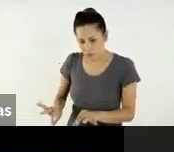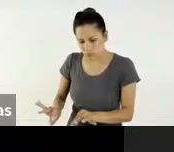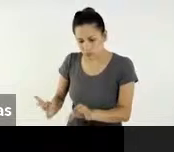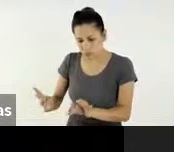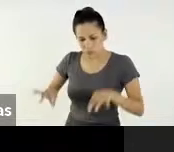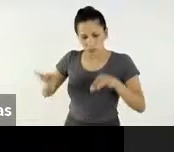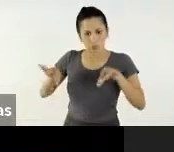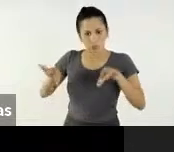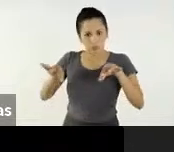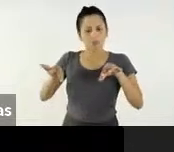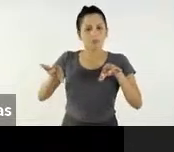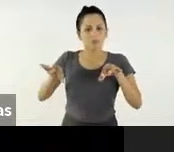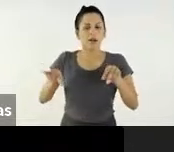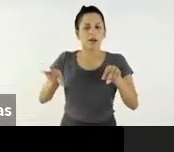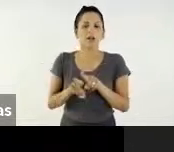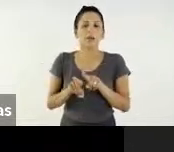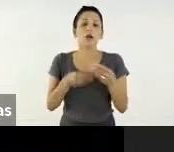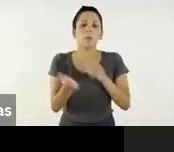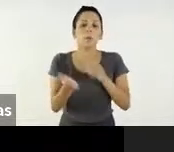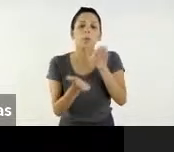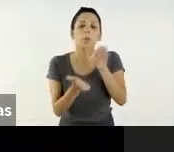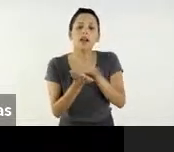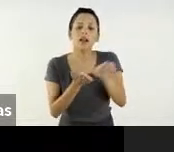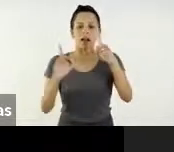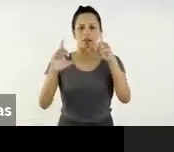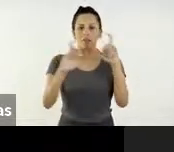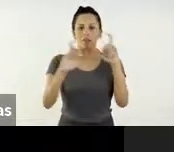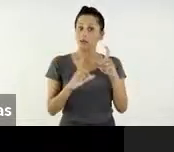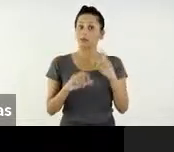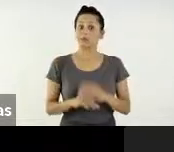as you can see, quite a range,